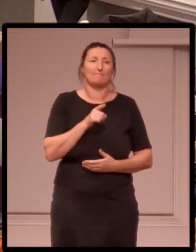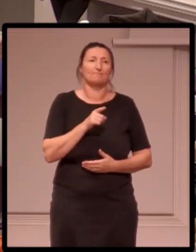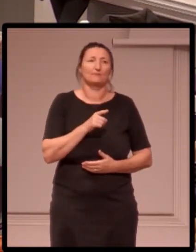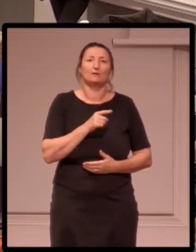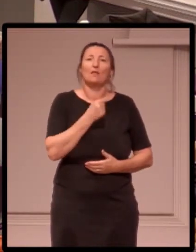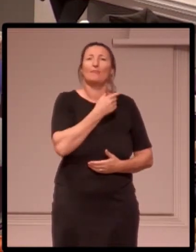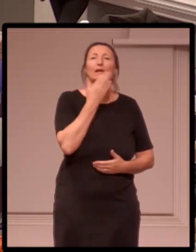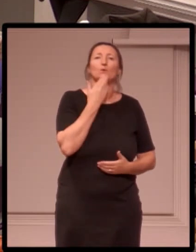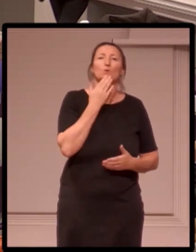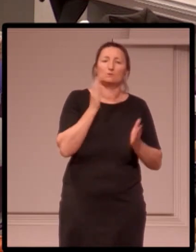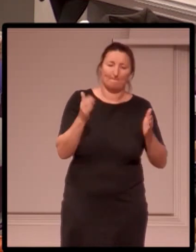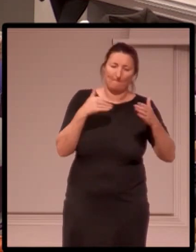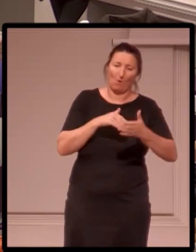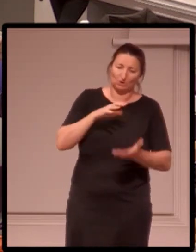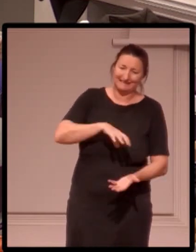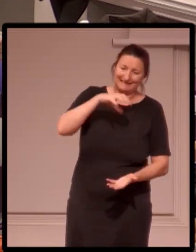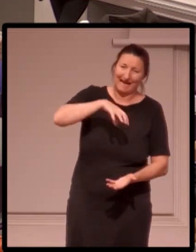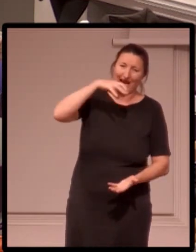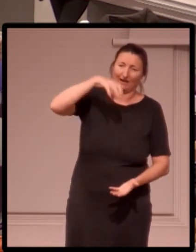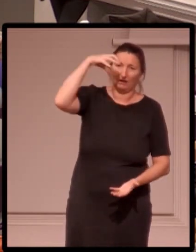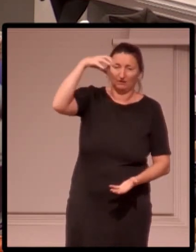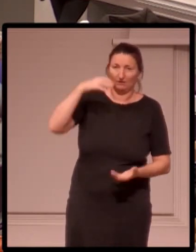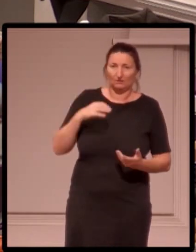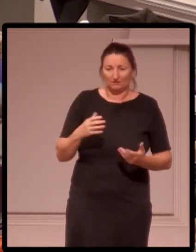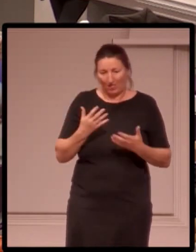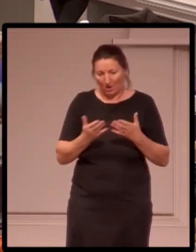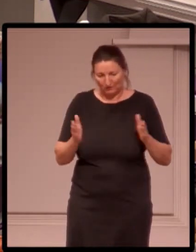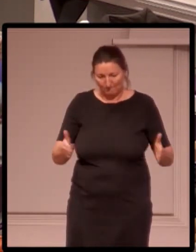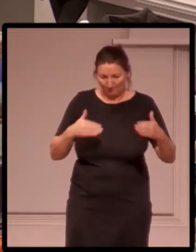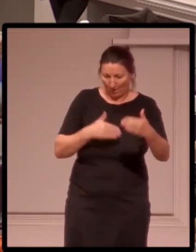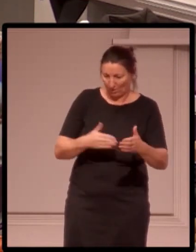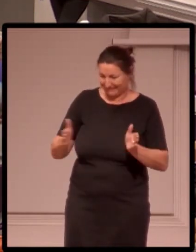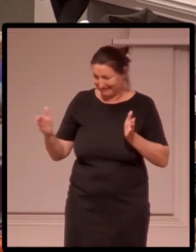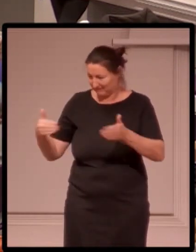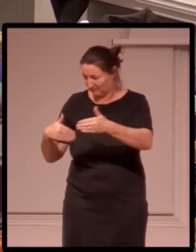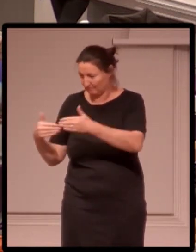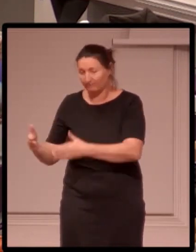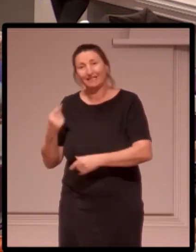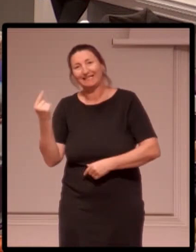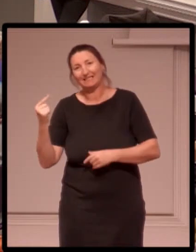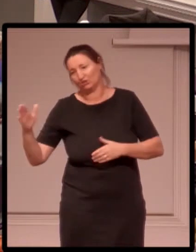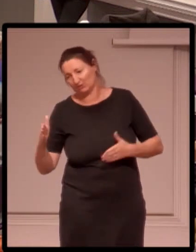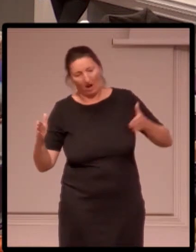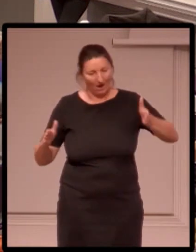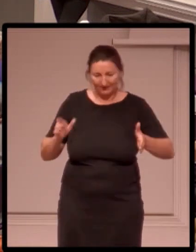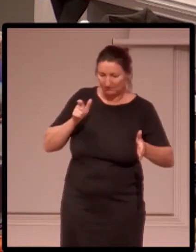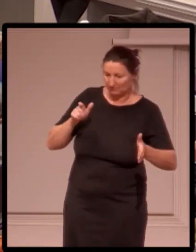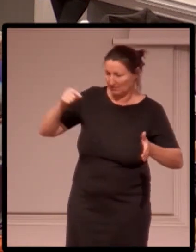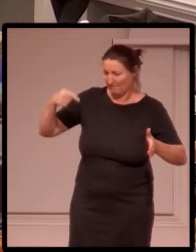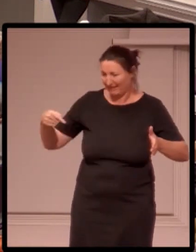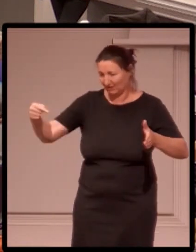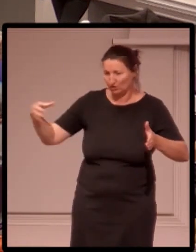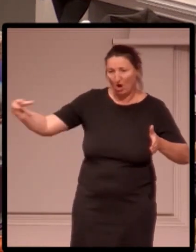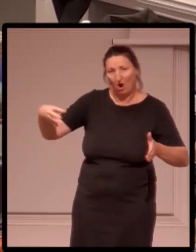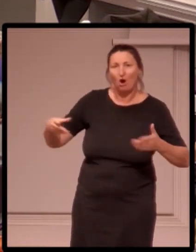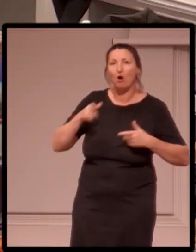called Box Stack, where we have loads of different cardboard boxes. We have on each side a picture or a word, and we get them to kind of like just